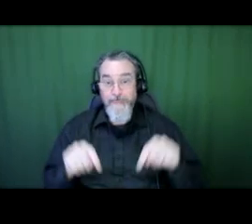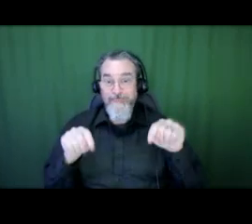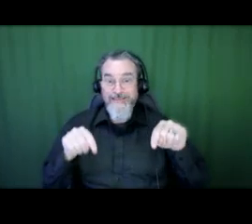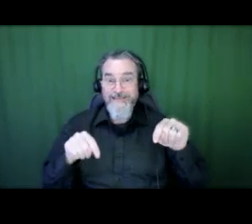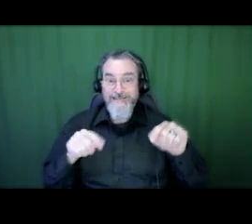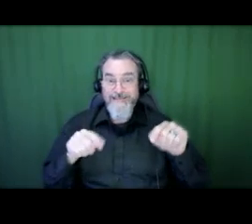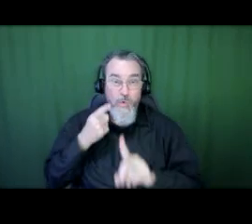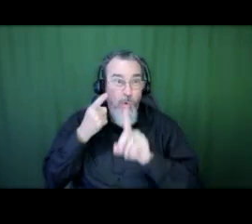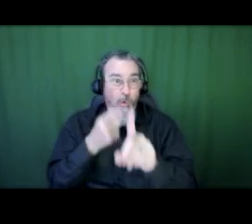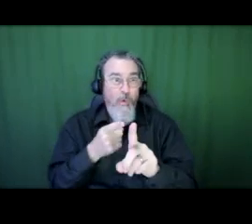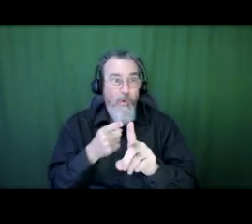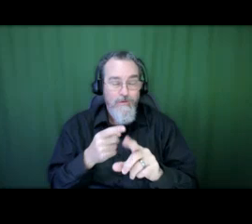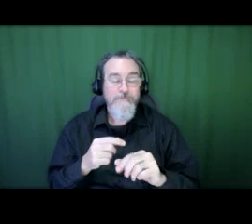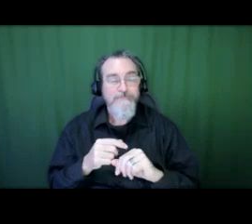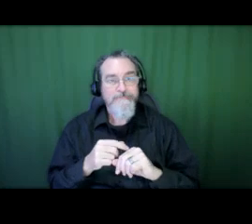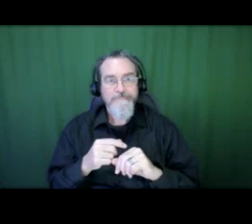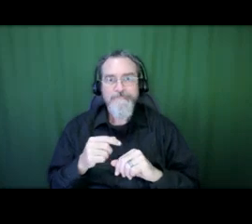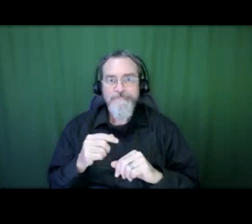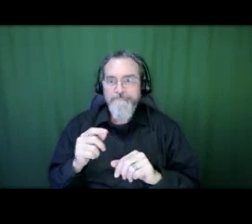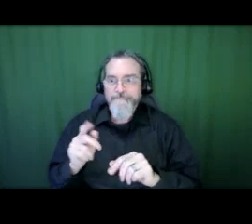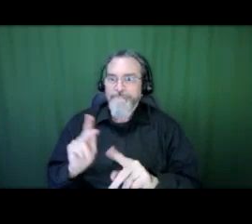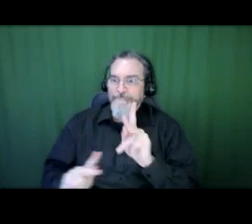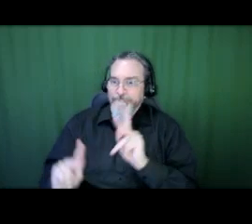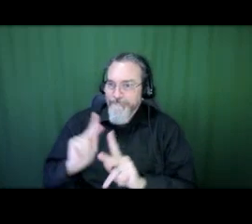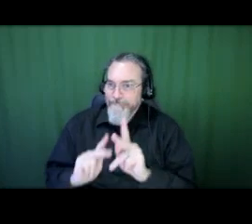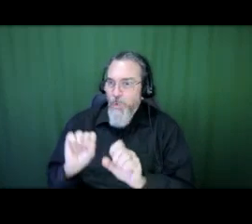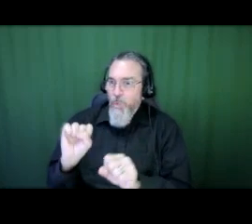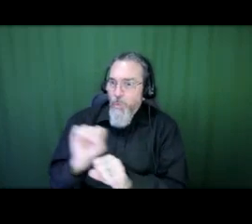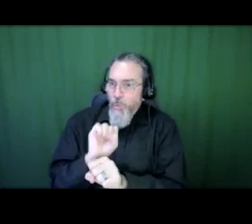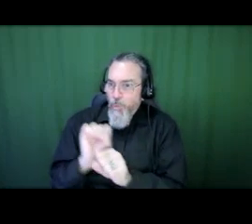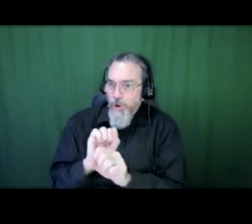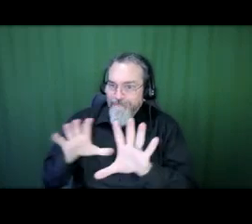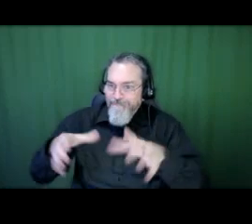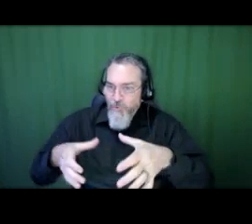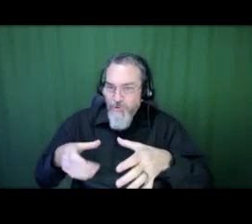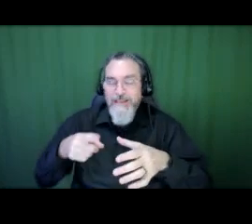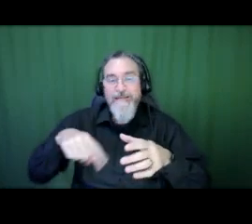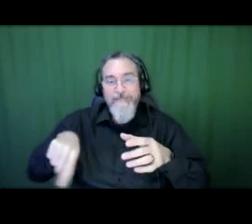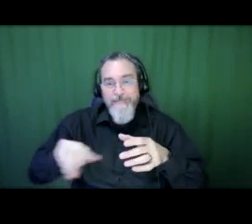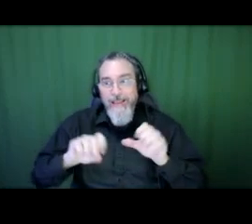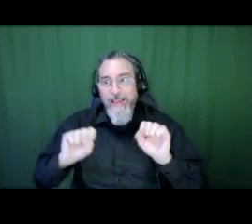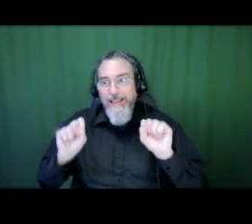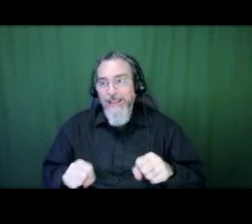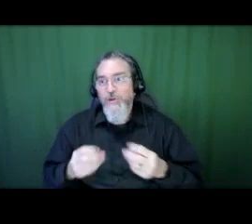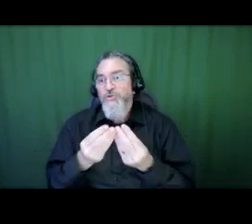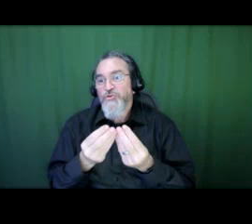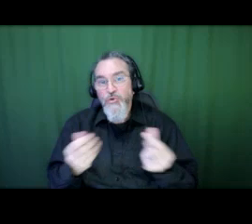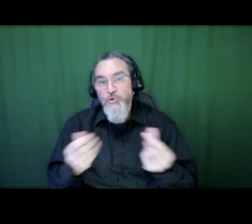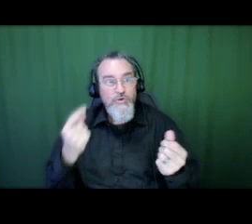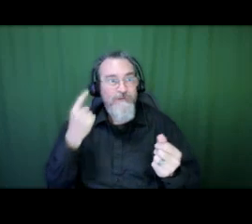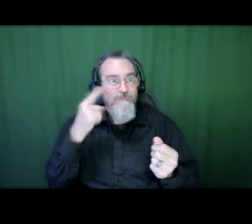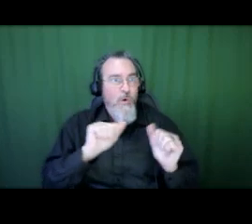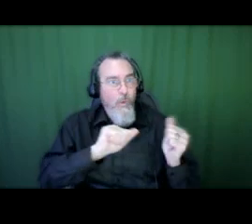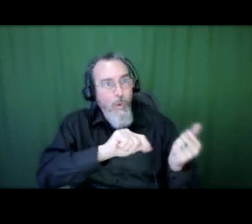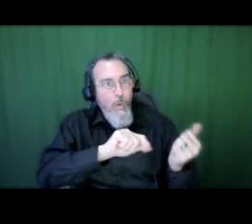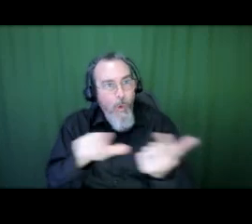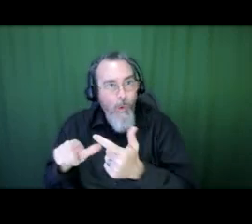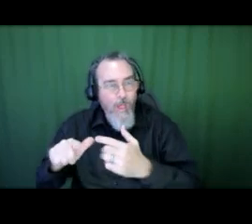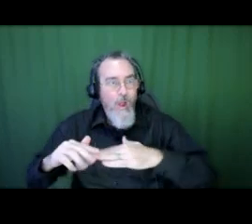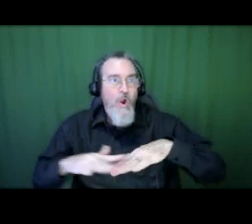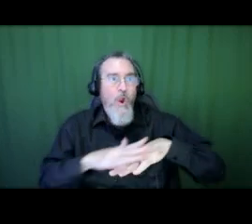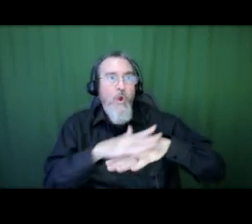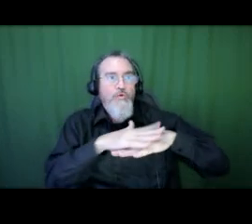able to create these solutions, not just for Louisiana, but for all coastal communities, not just in the United States, but on a